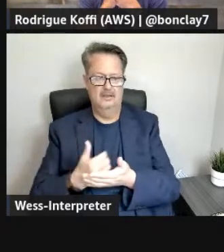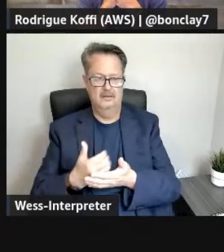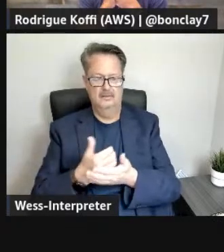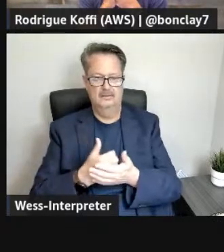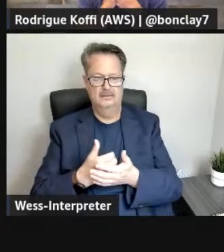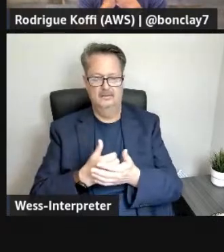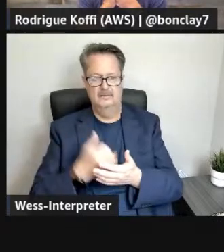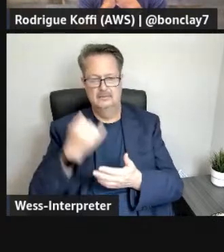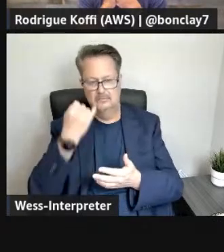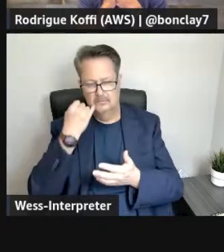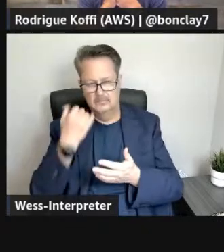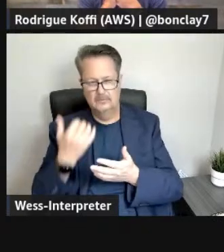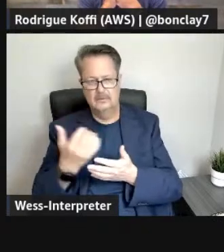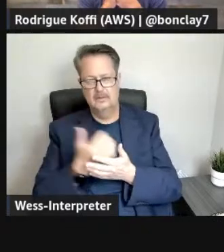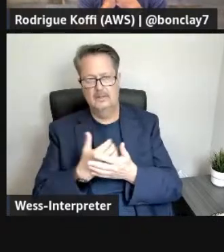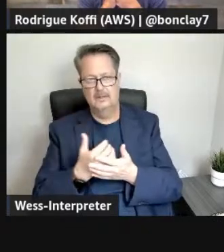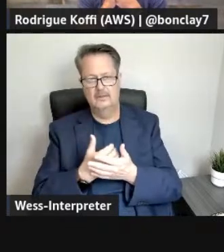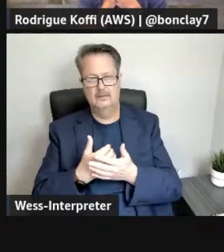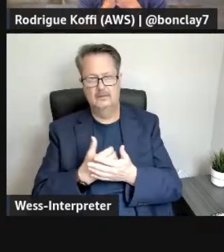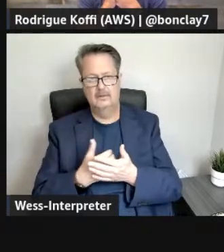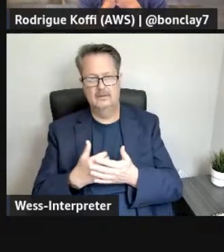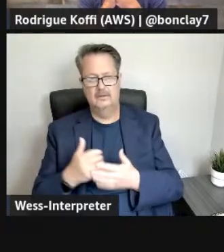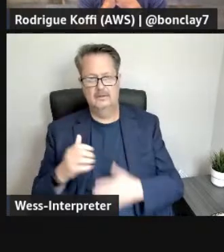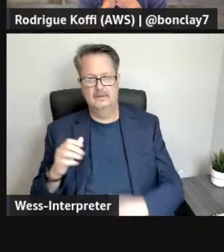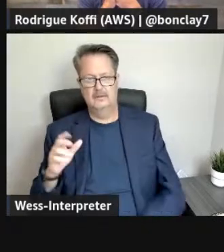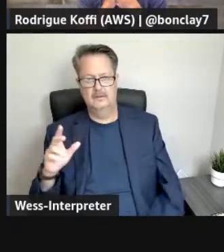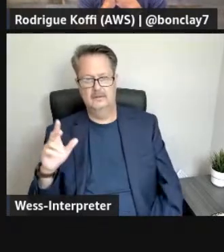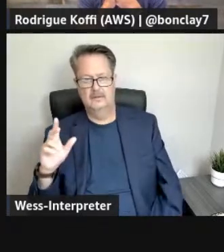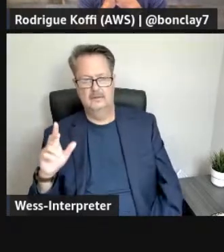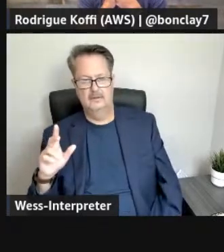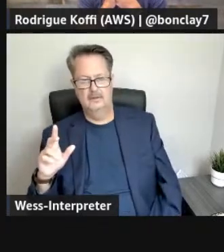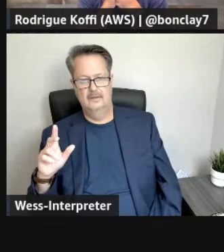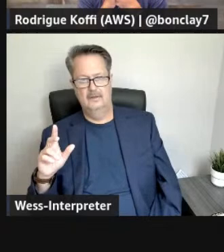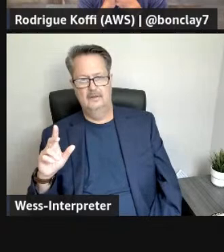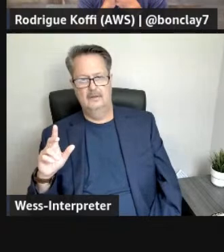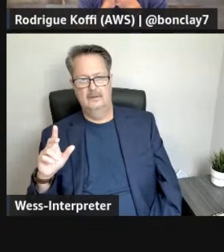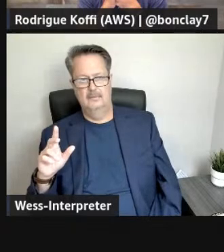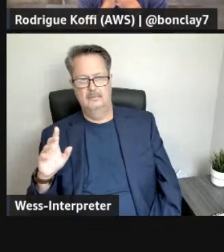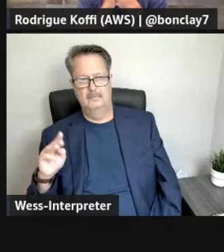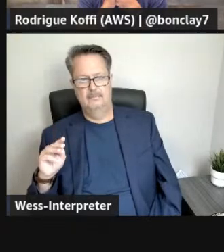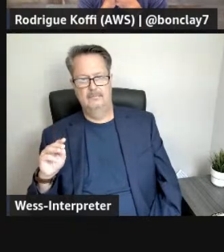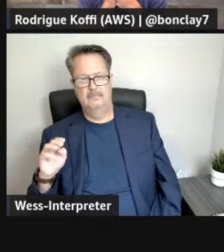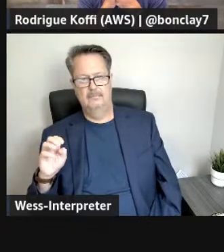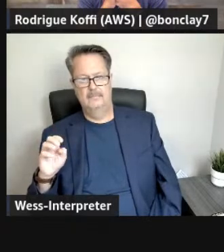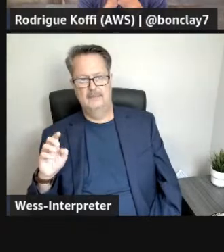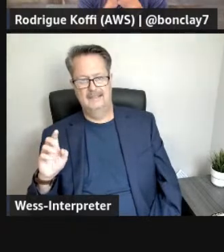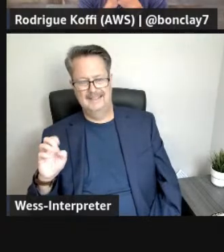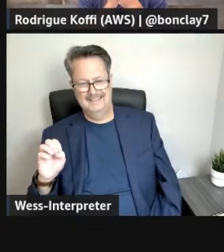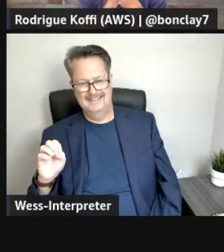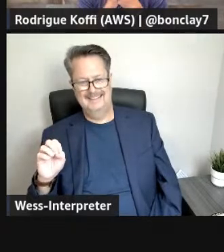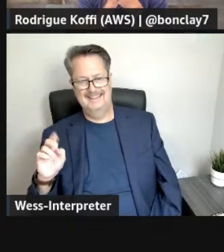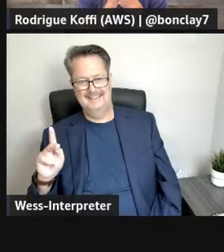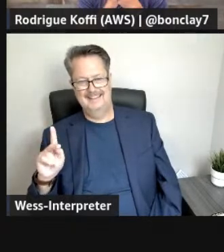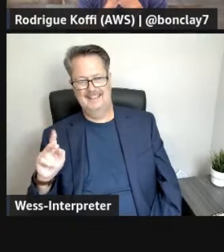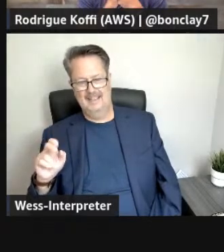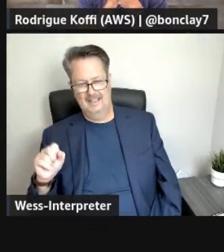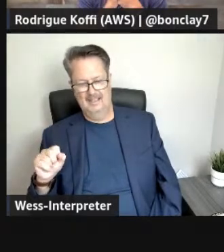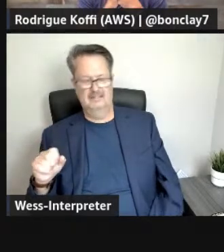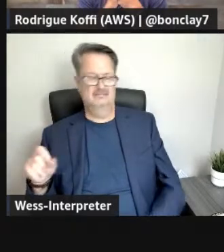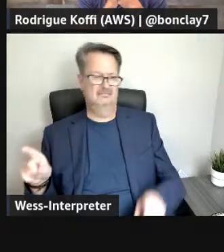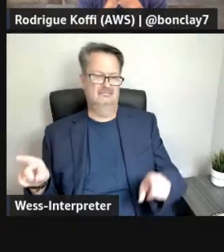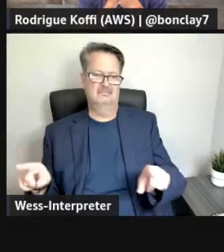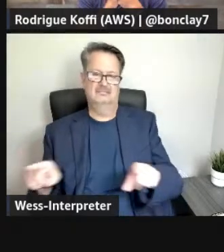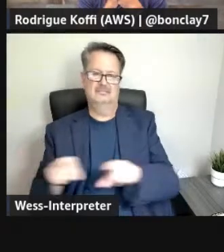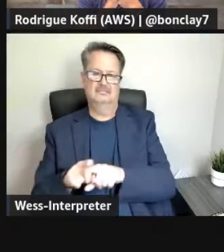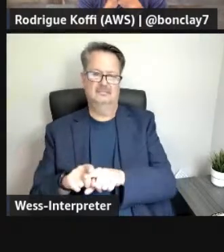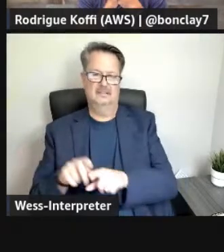collecting Prometheus metrics, your collector is scraping Prometheus metrics from the local host or the same node that it's running on, if it's running as a daemon